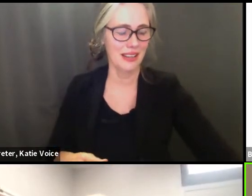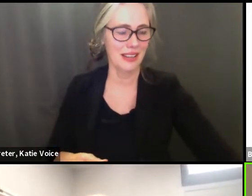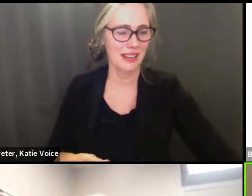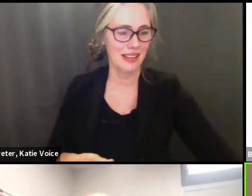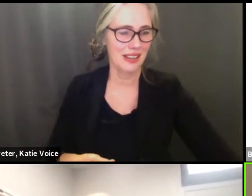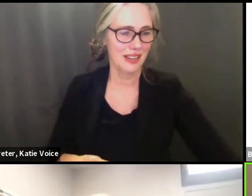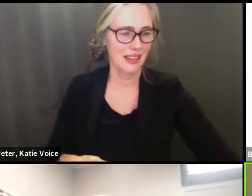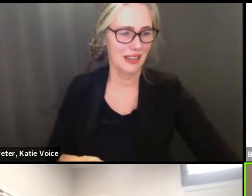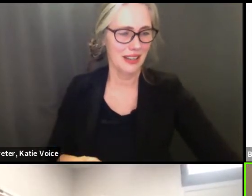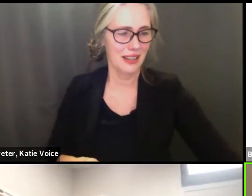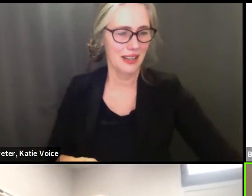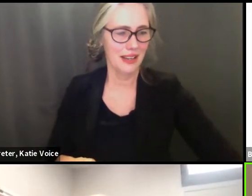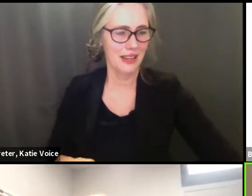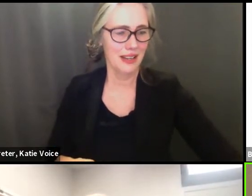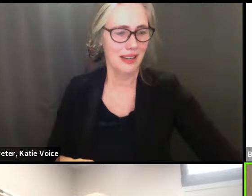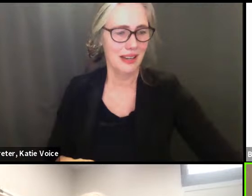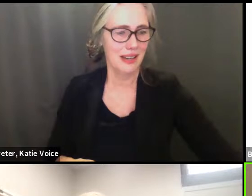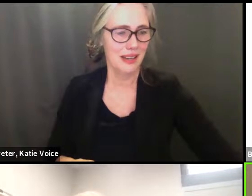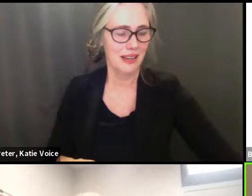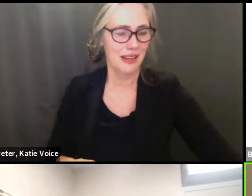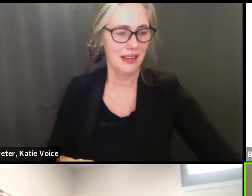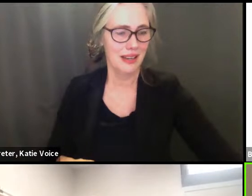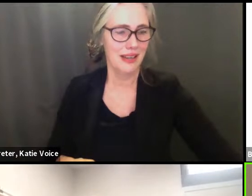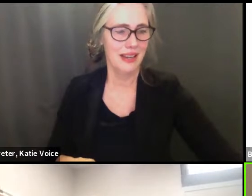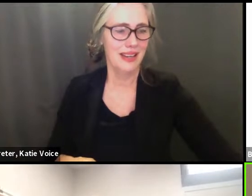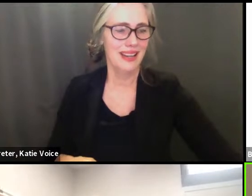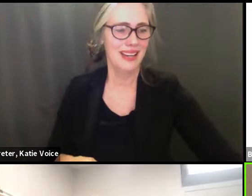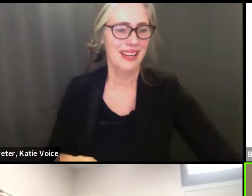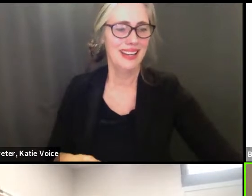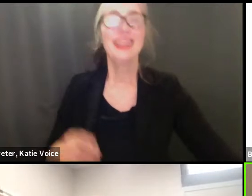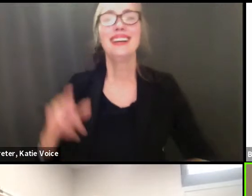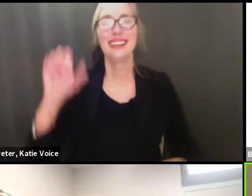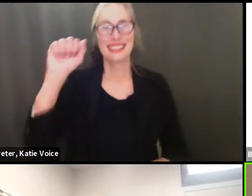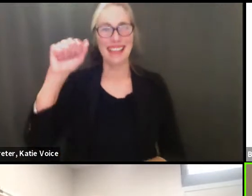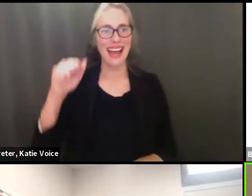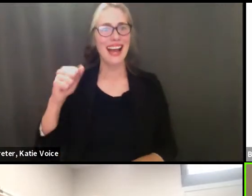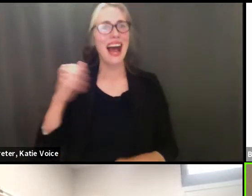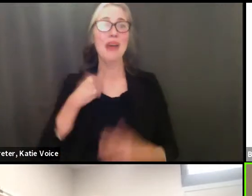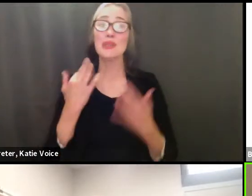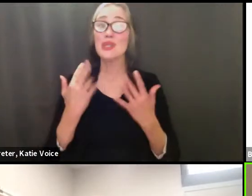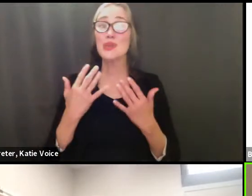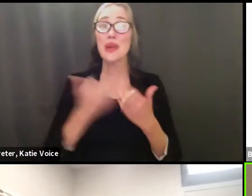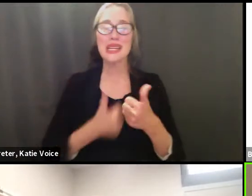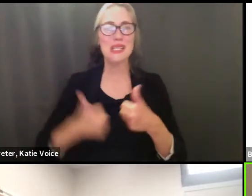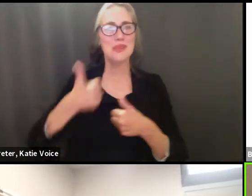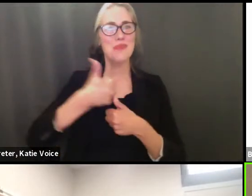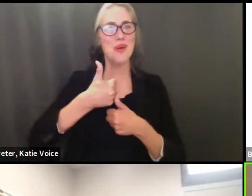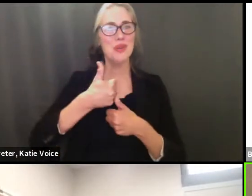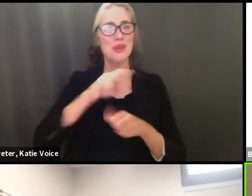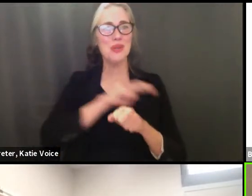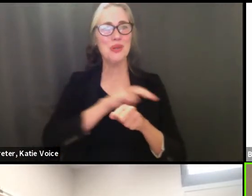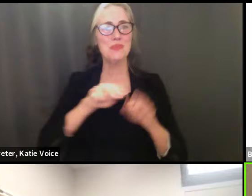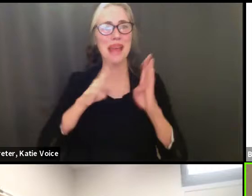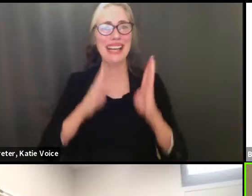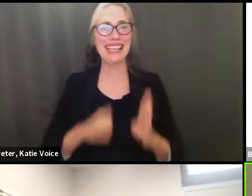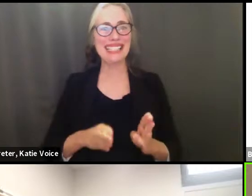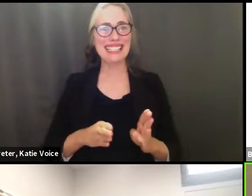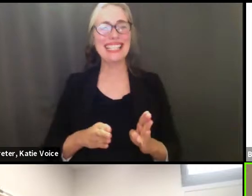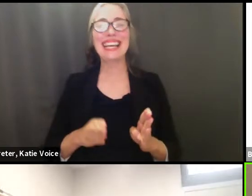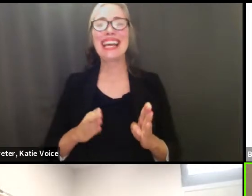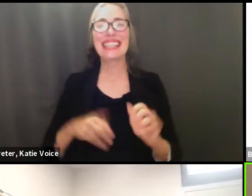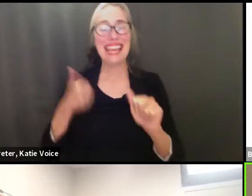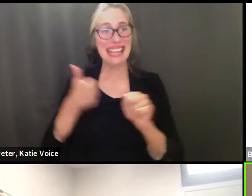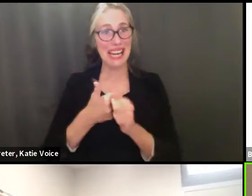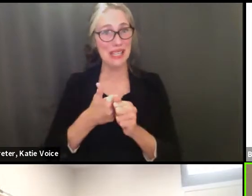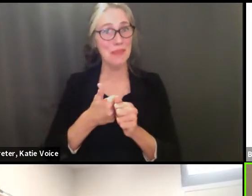Good evening, board. I was just waiting to be promoted to a panelist. I'm so glad to be with you tonight to be able to share a quick update on our Summer of